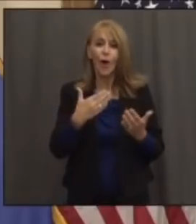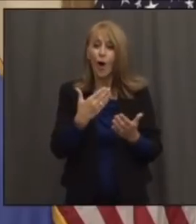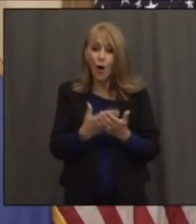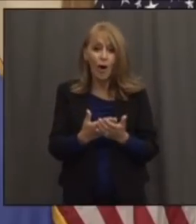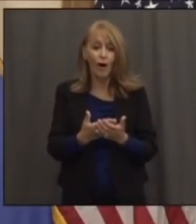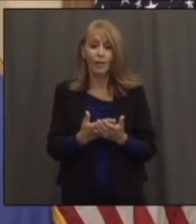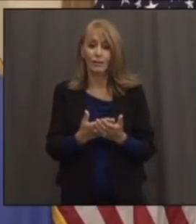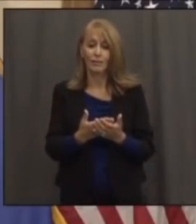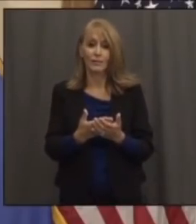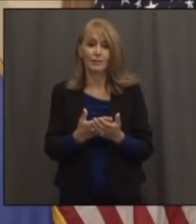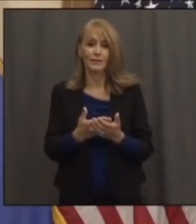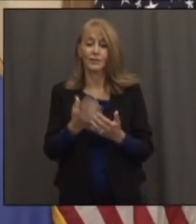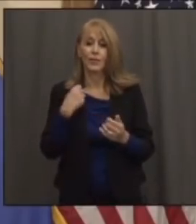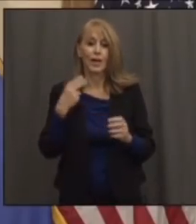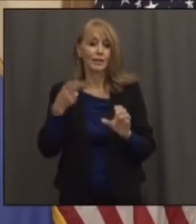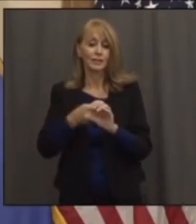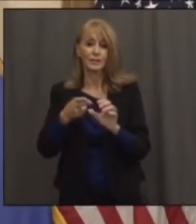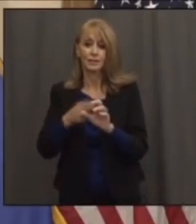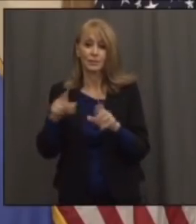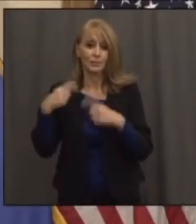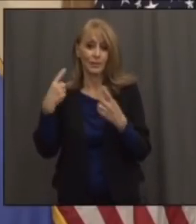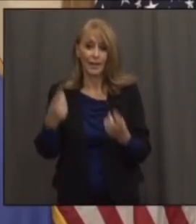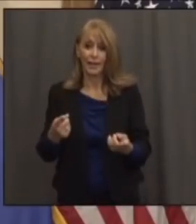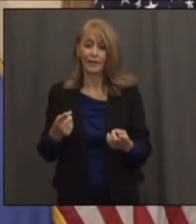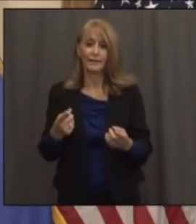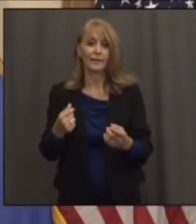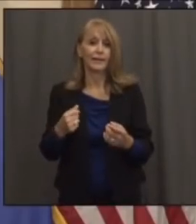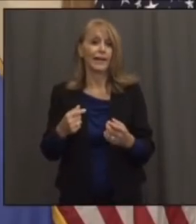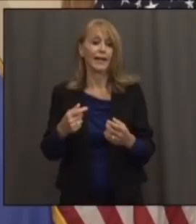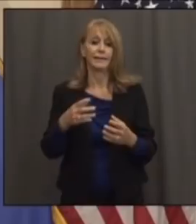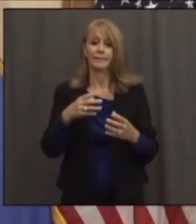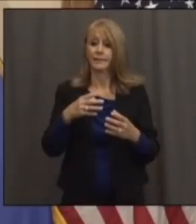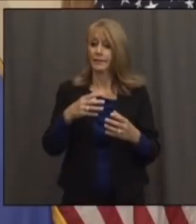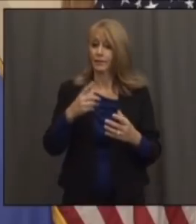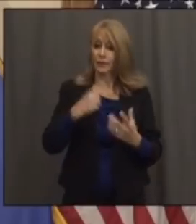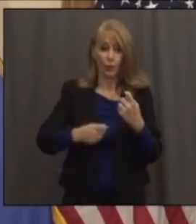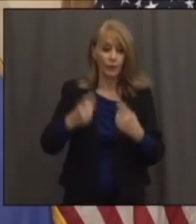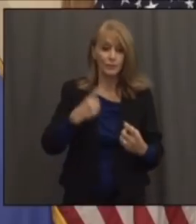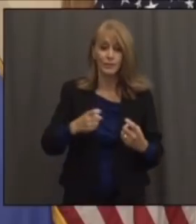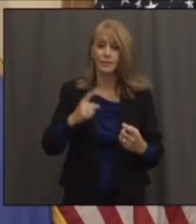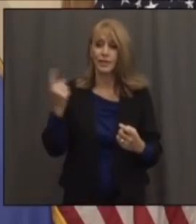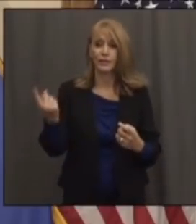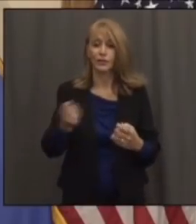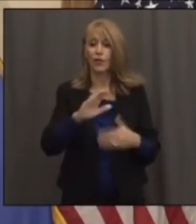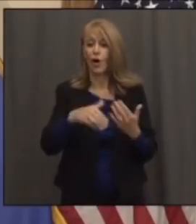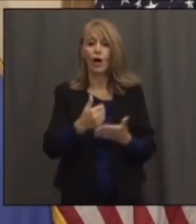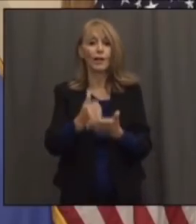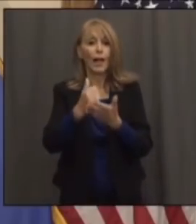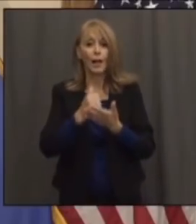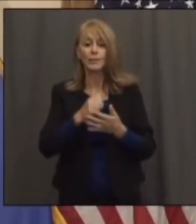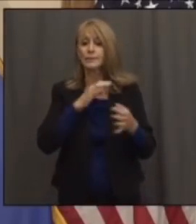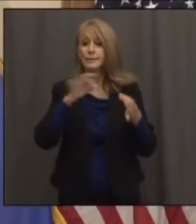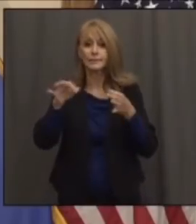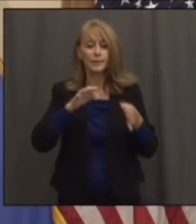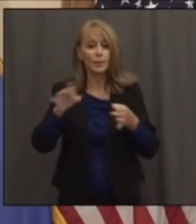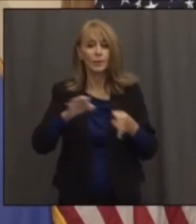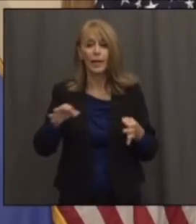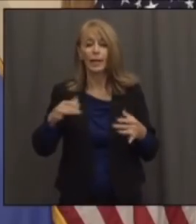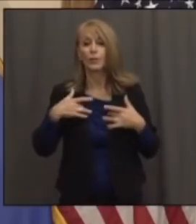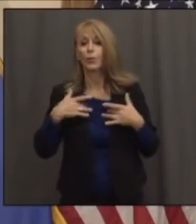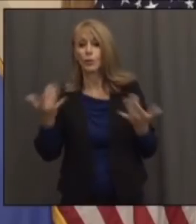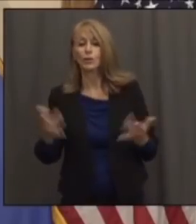been participating and taking our questions and helping us explain to people what's going